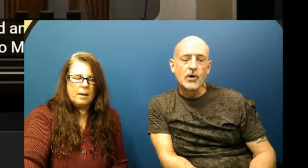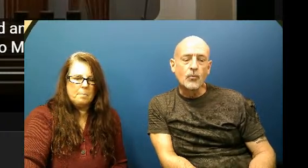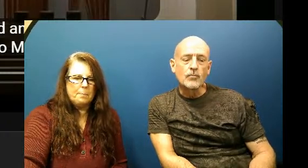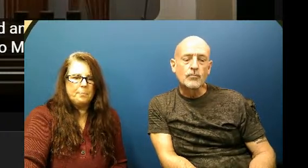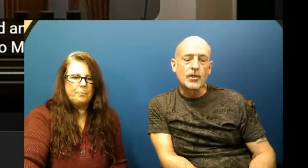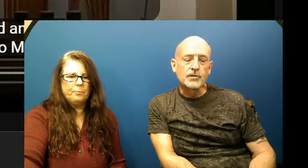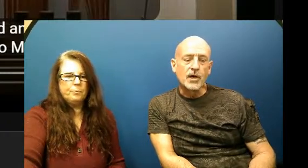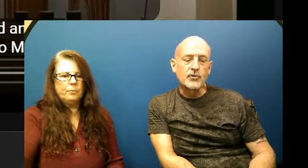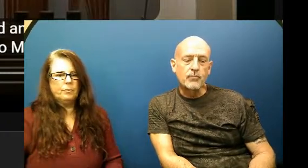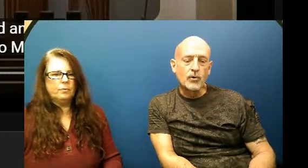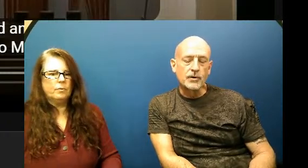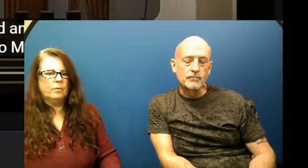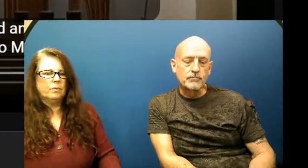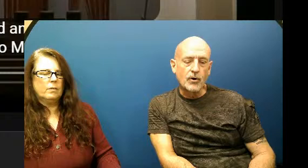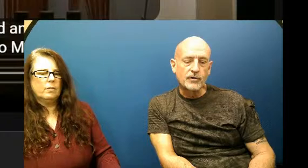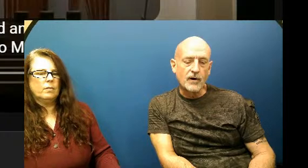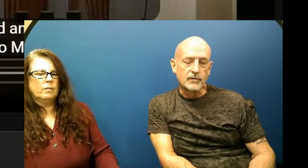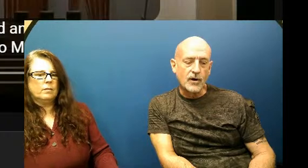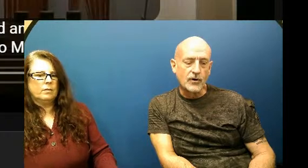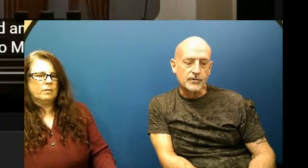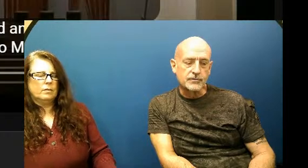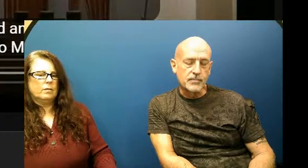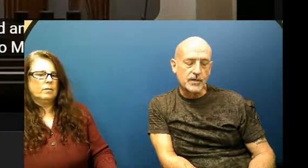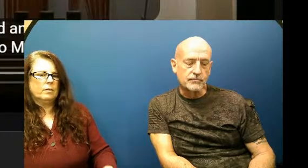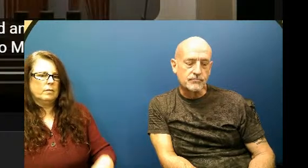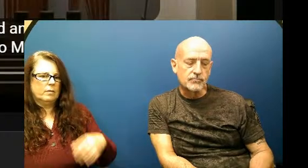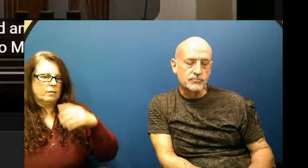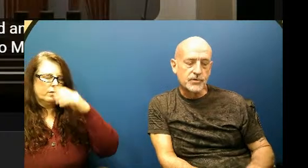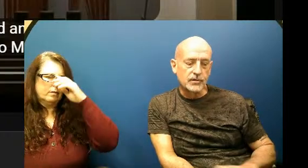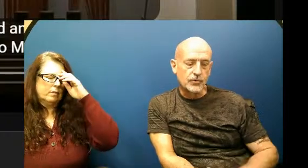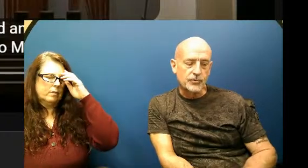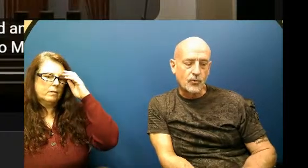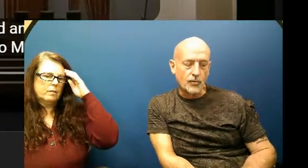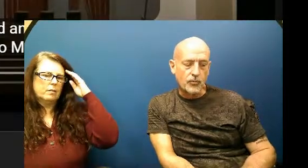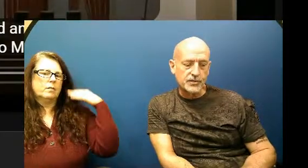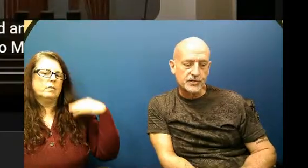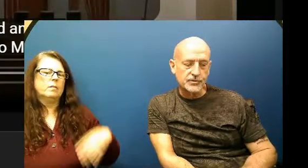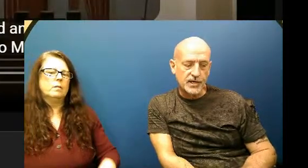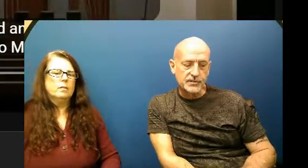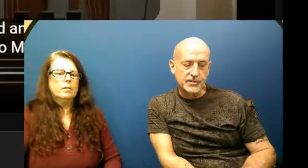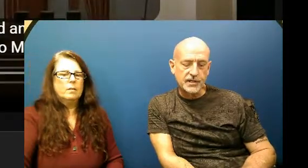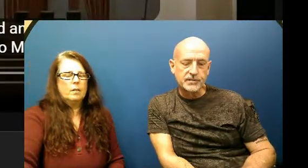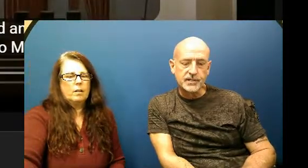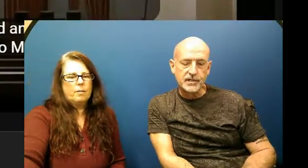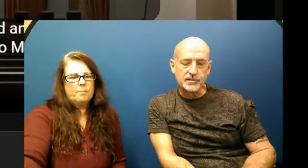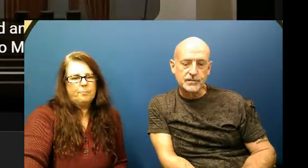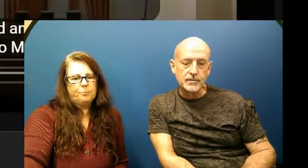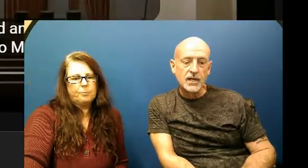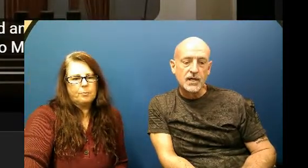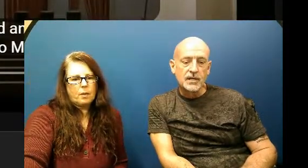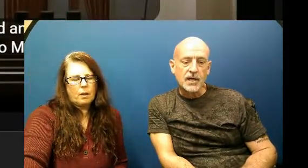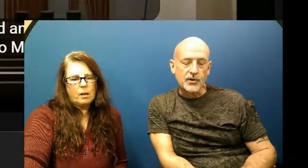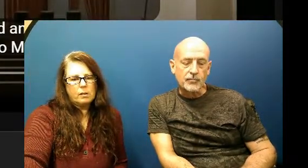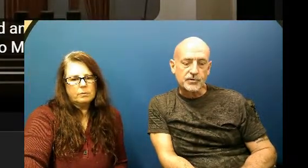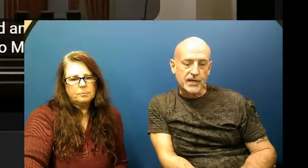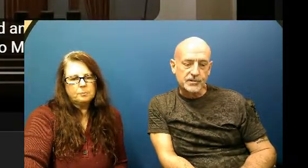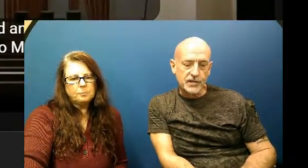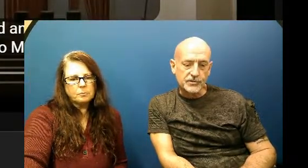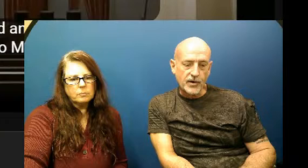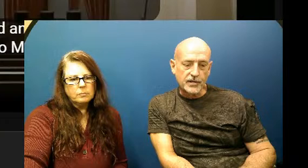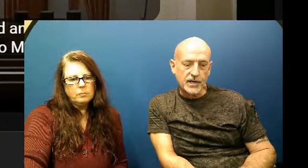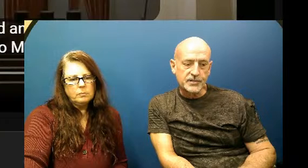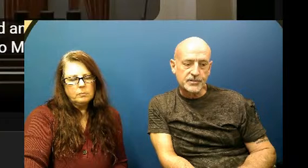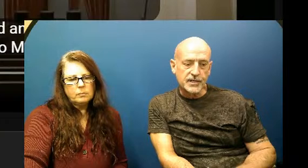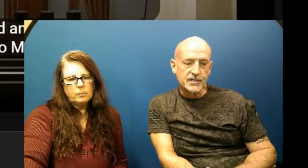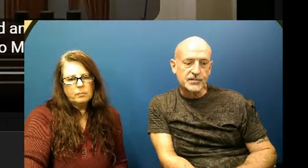Yeah. So another important part of our law and dealing with corporations as entities and their protection